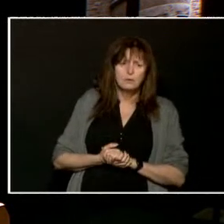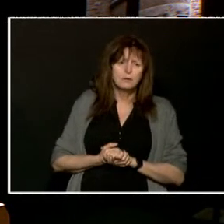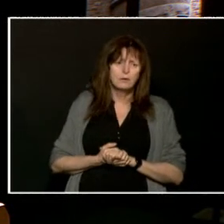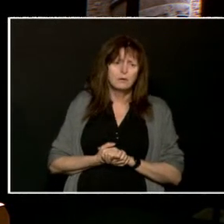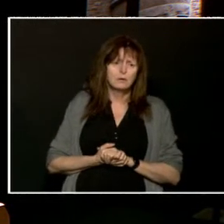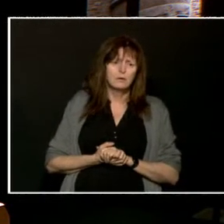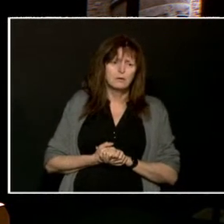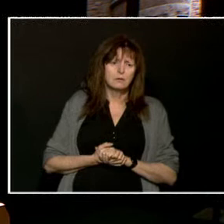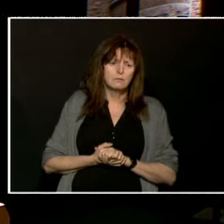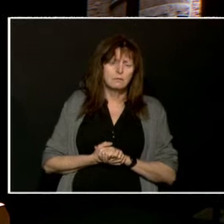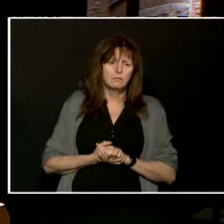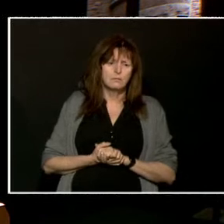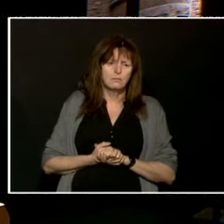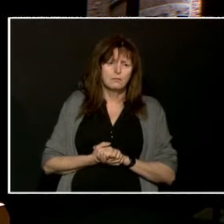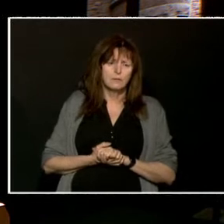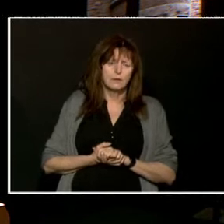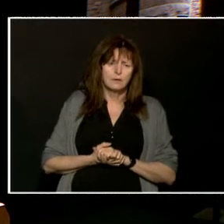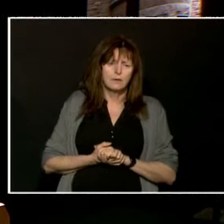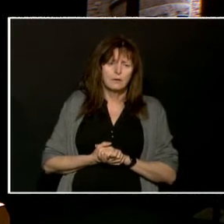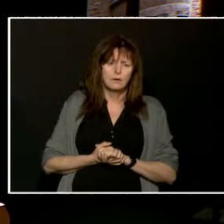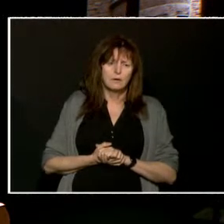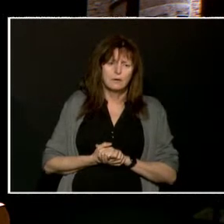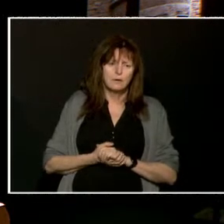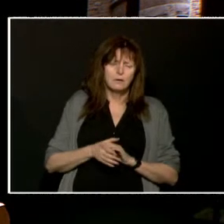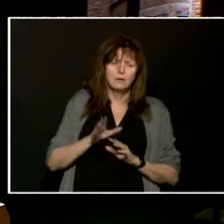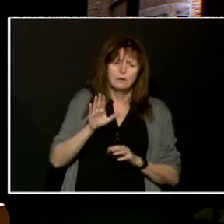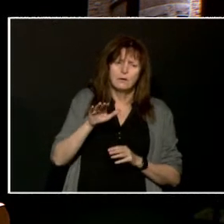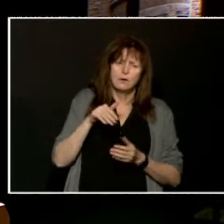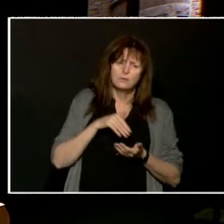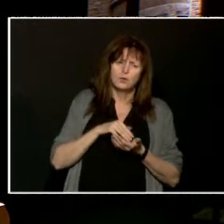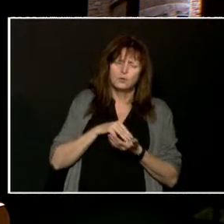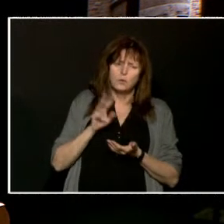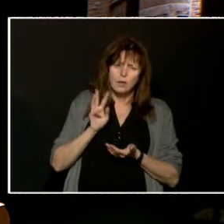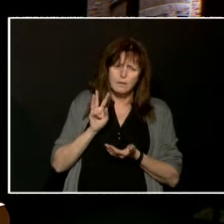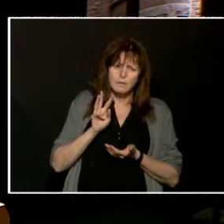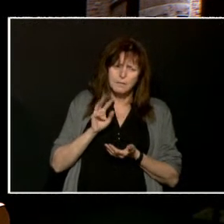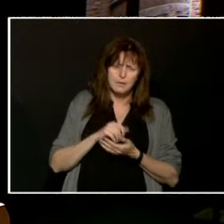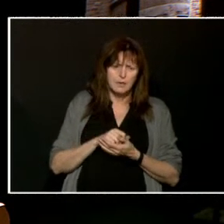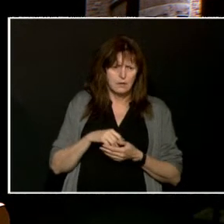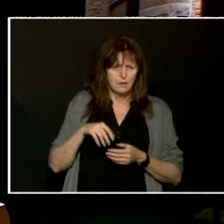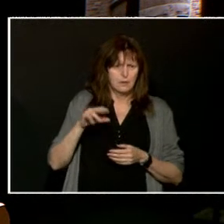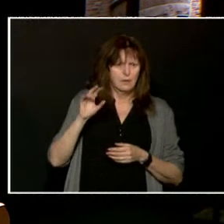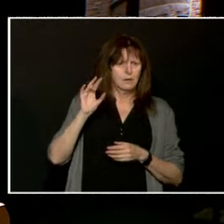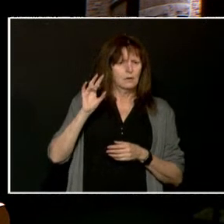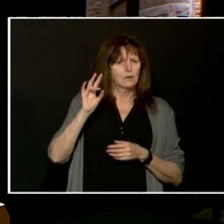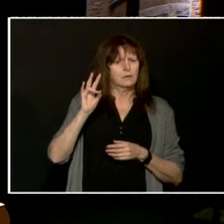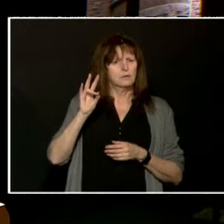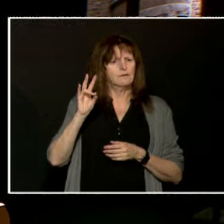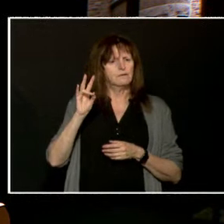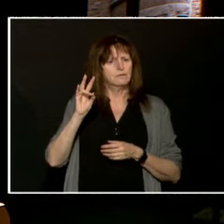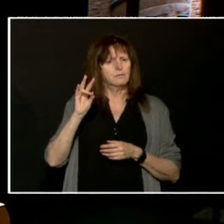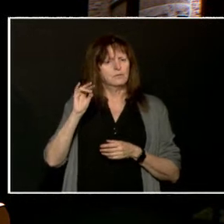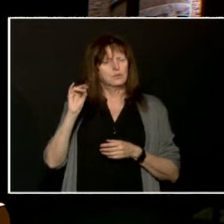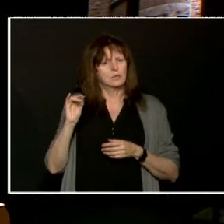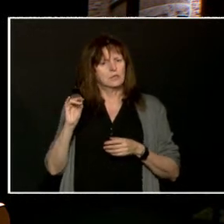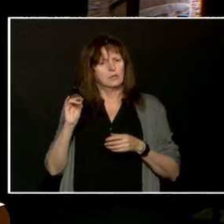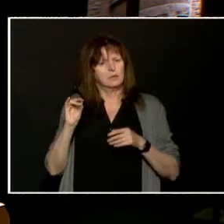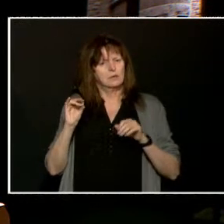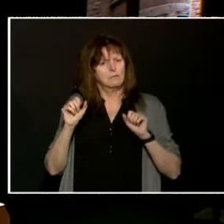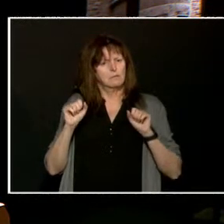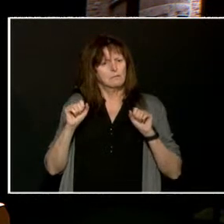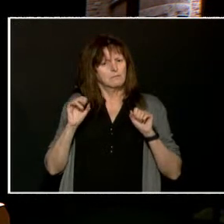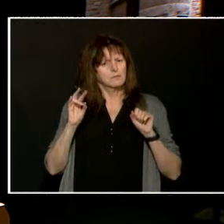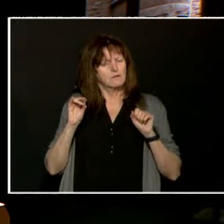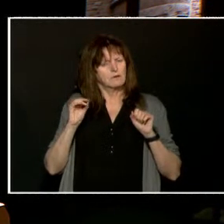And you mentioned, Dr. Williams, that 70% could be hit in early June at the vaccination rate. That's